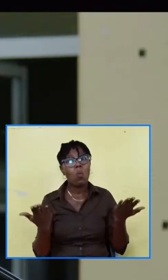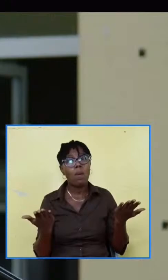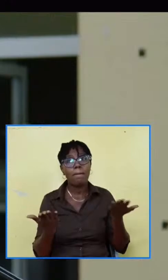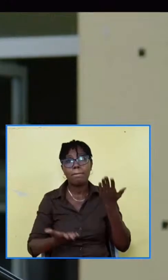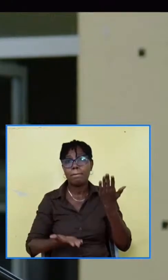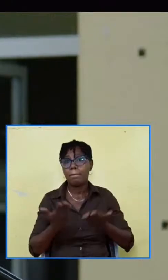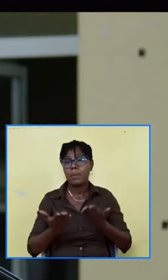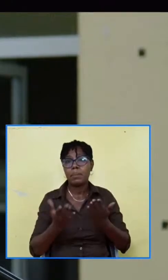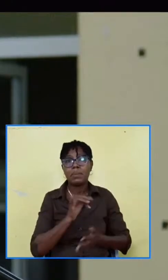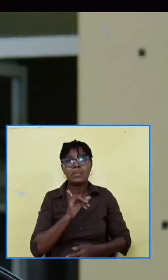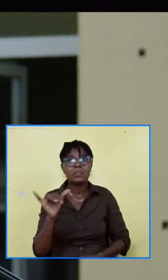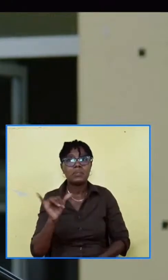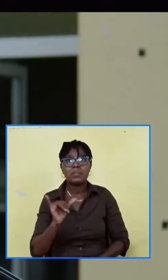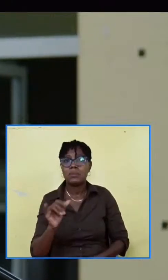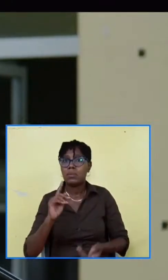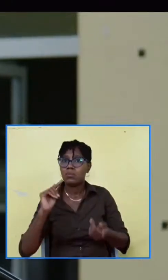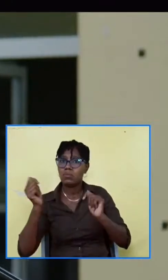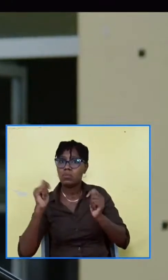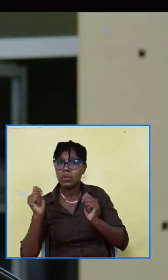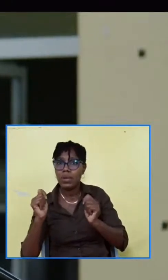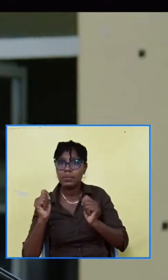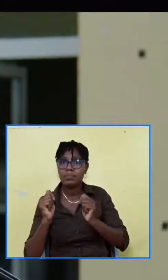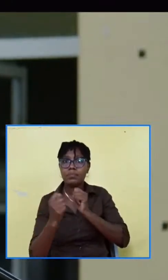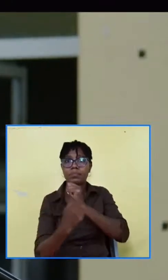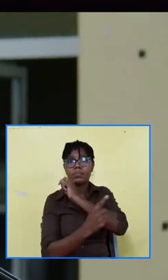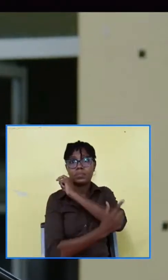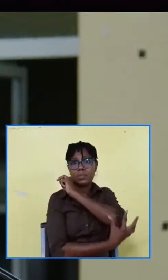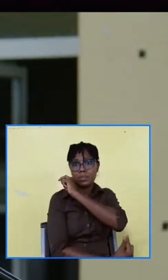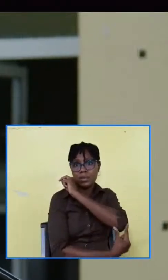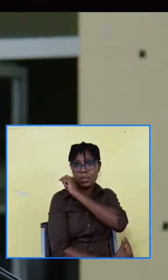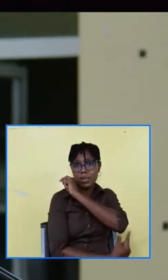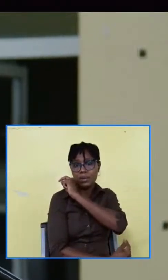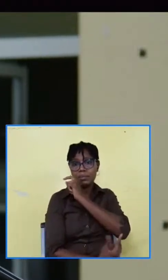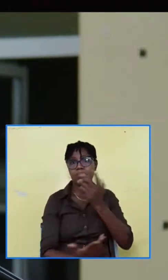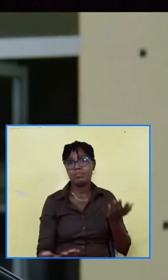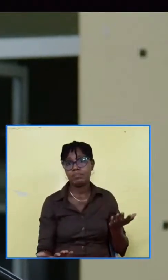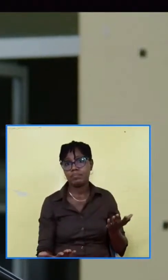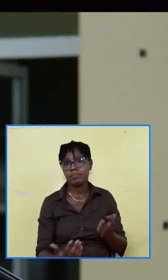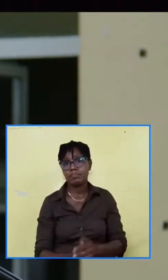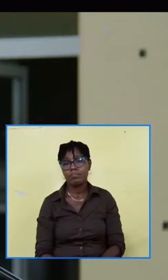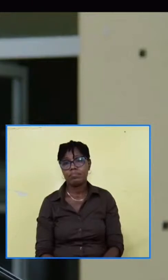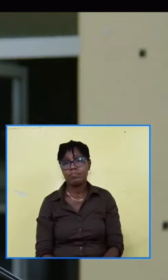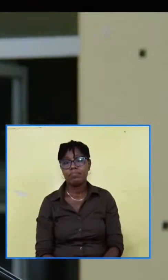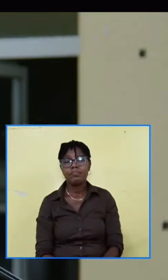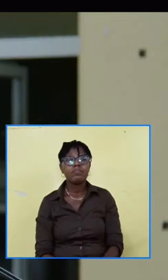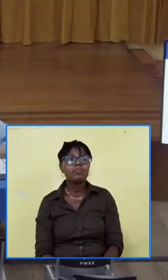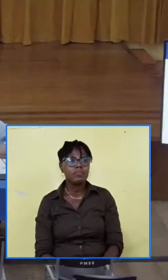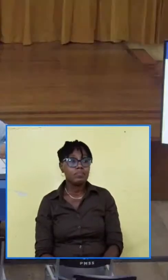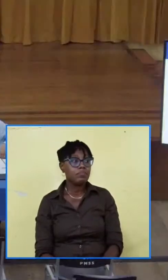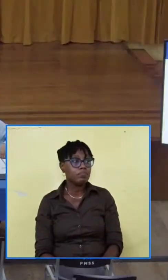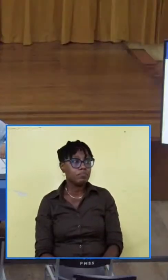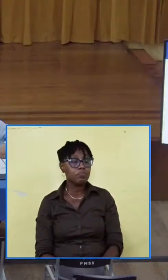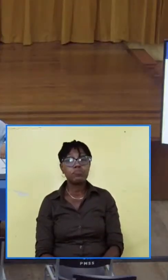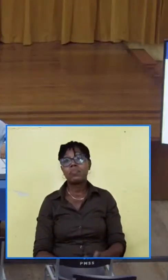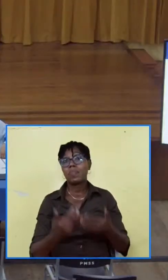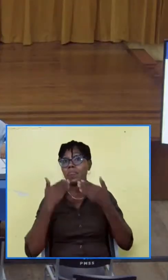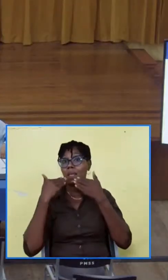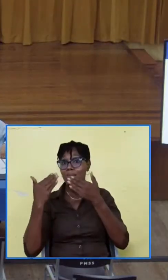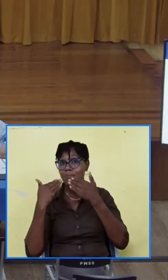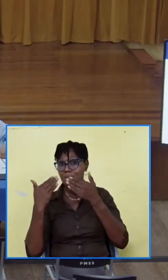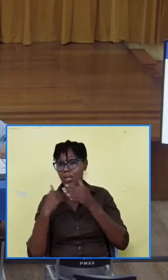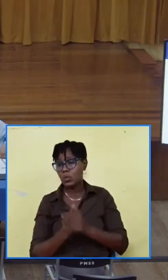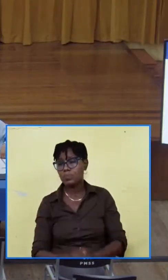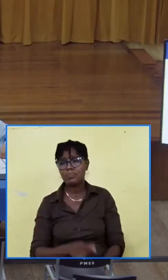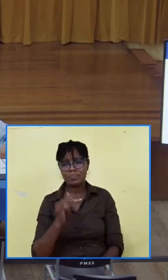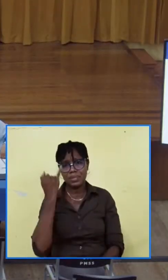or Jamaica. We may be next on the list. And that is just the extent of my submission. Yeah, thanks for that. I'll just say, no, it's a very interesting concept.